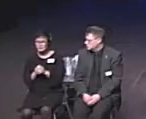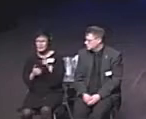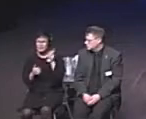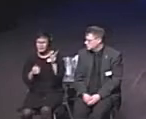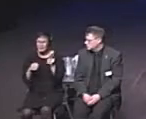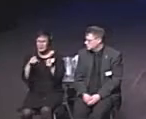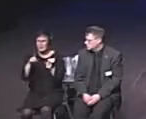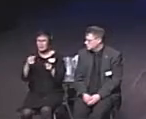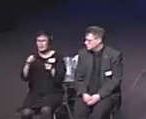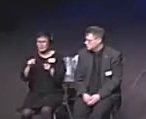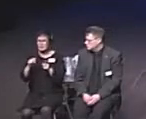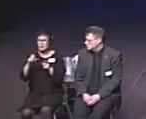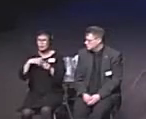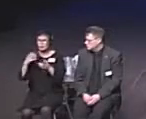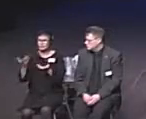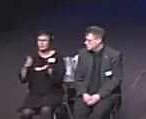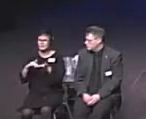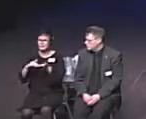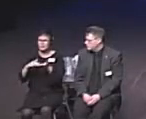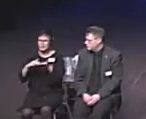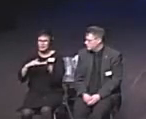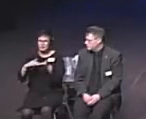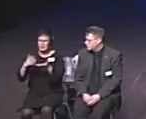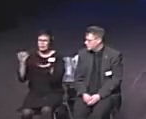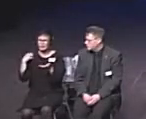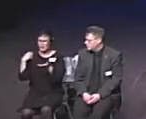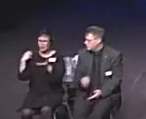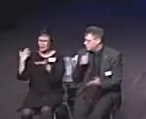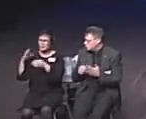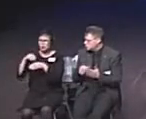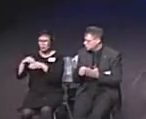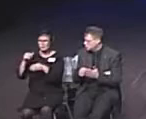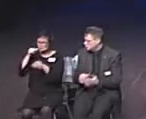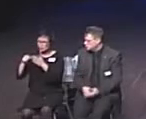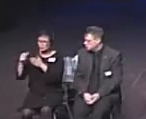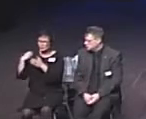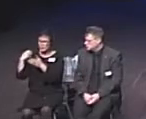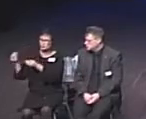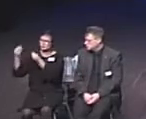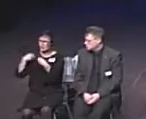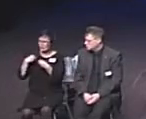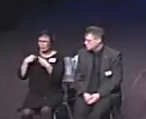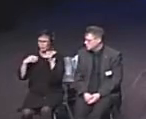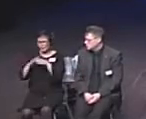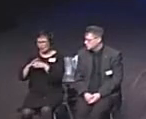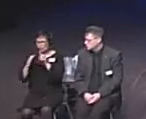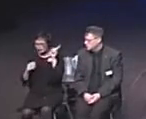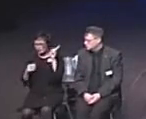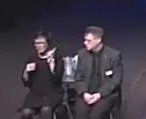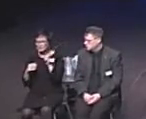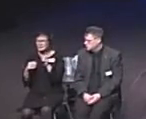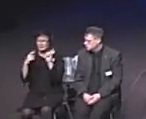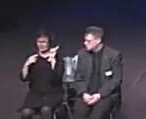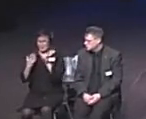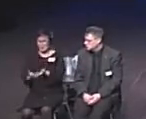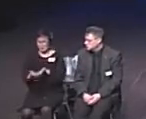to PTS, Posten Communication Authority in Sweden, that made it